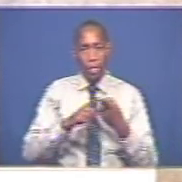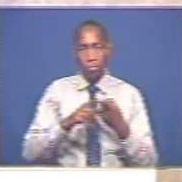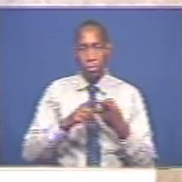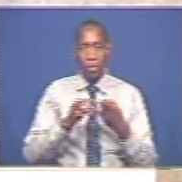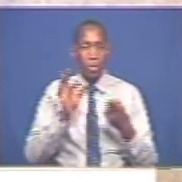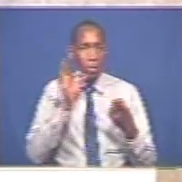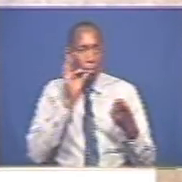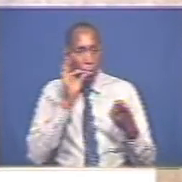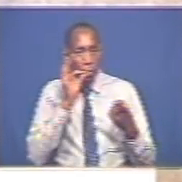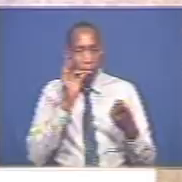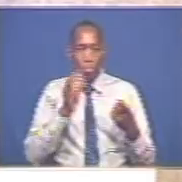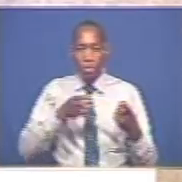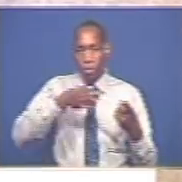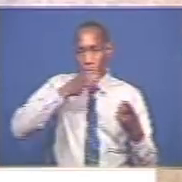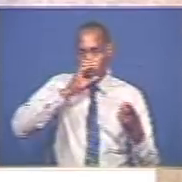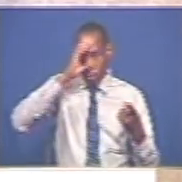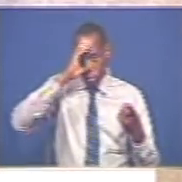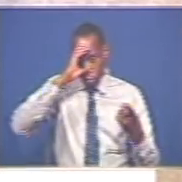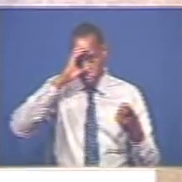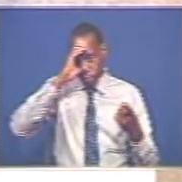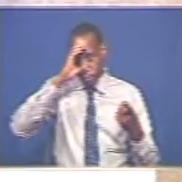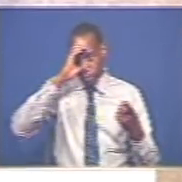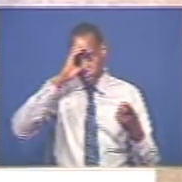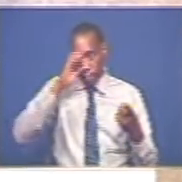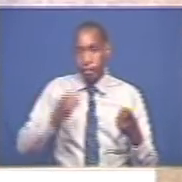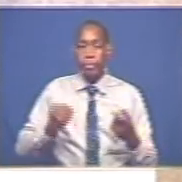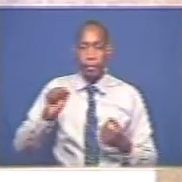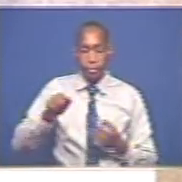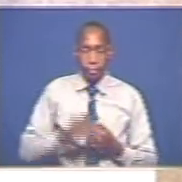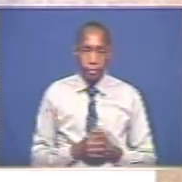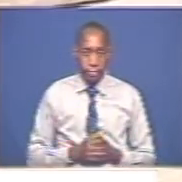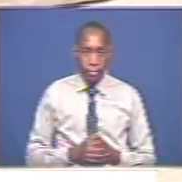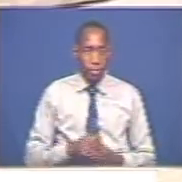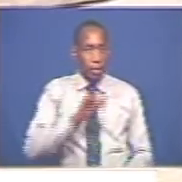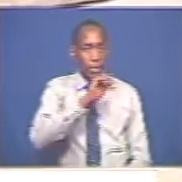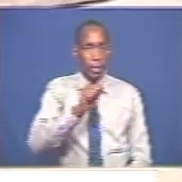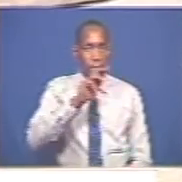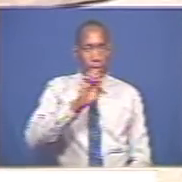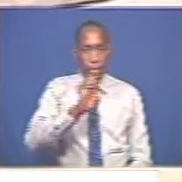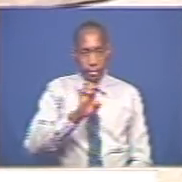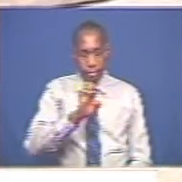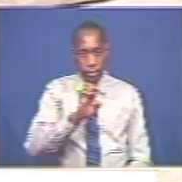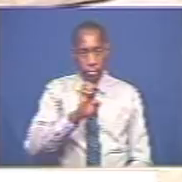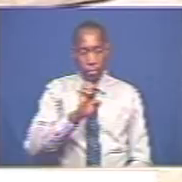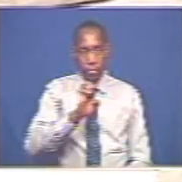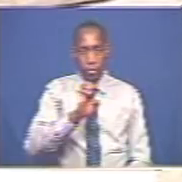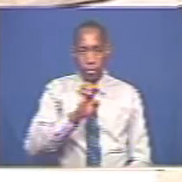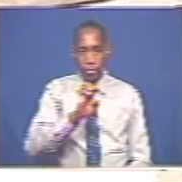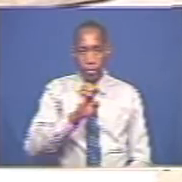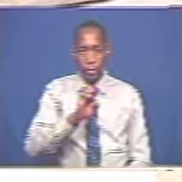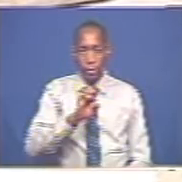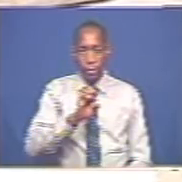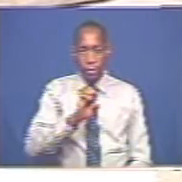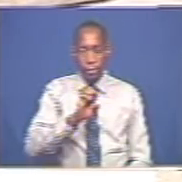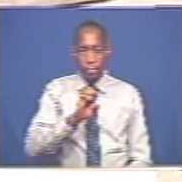abuse, drug abuse, alcoholism, such kind of things. Yeah. Yes. Jen, you know, apart from you know, what Mary Vivian is